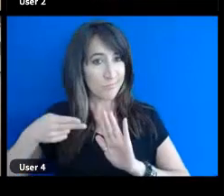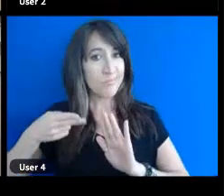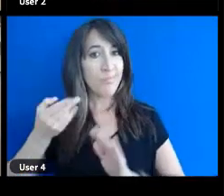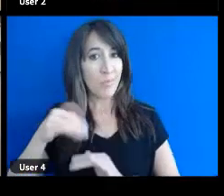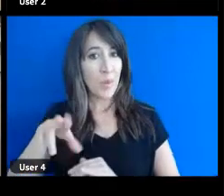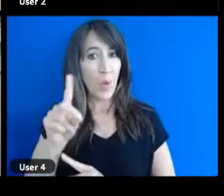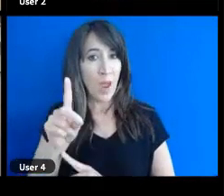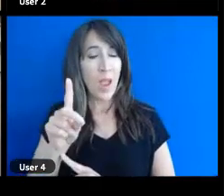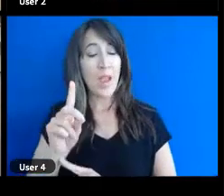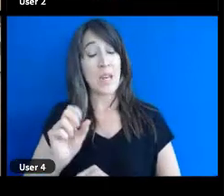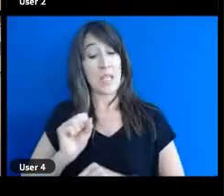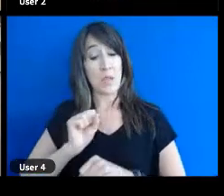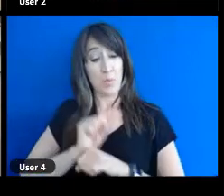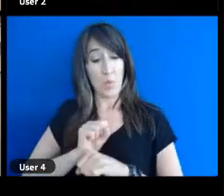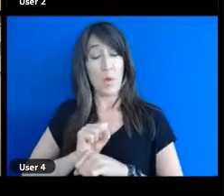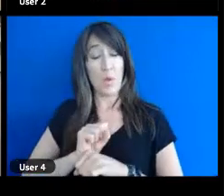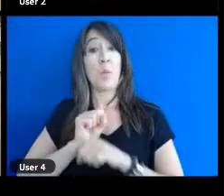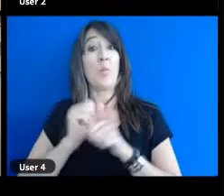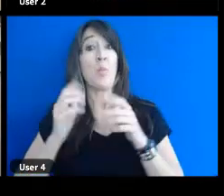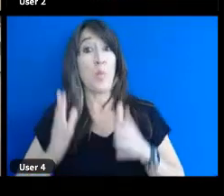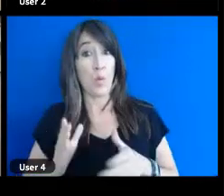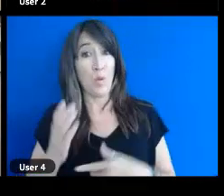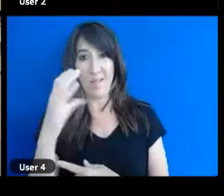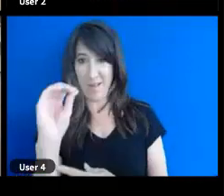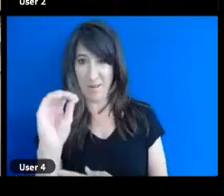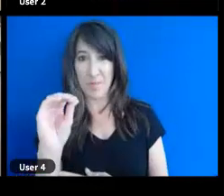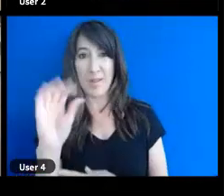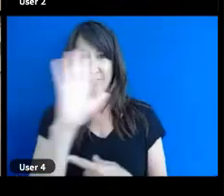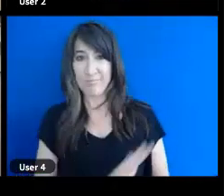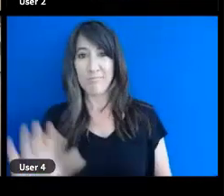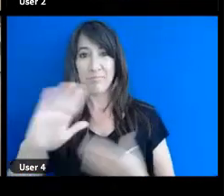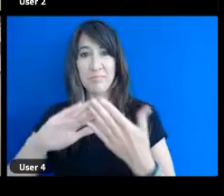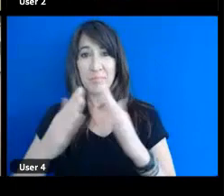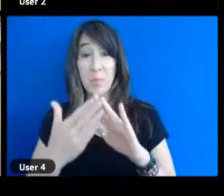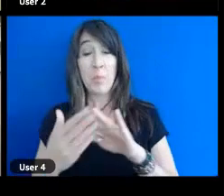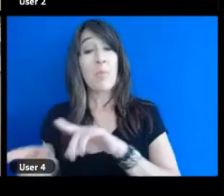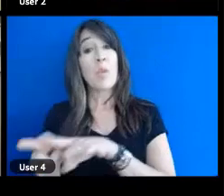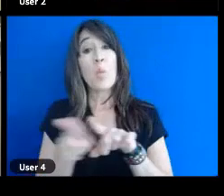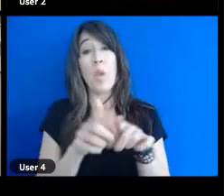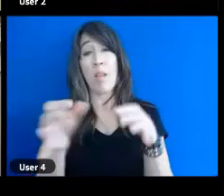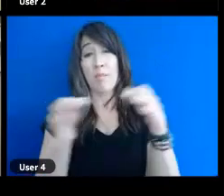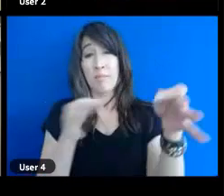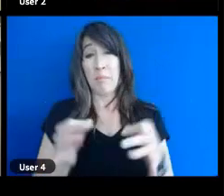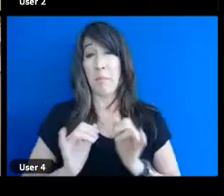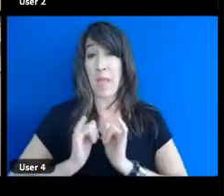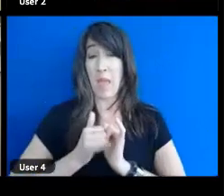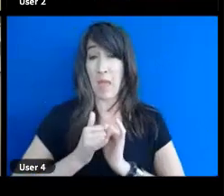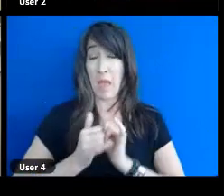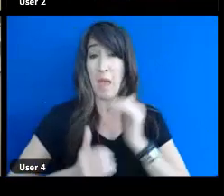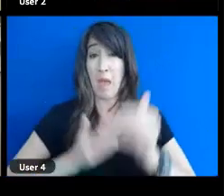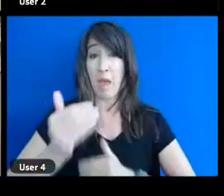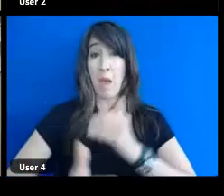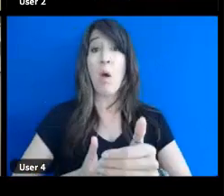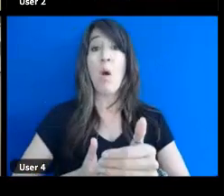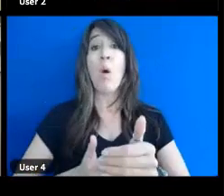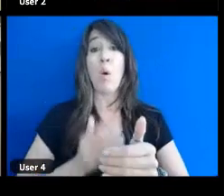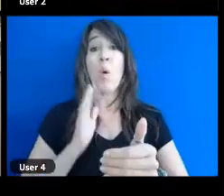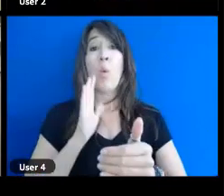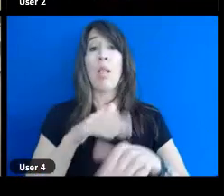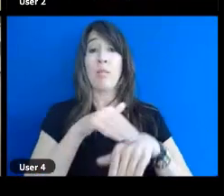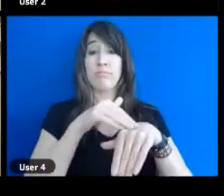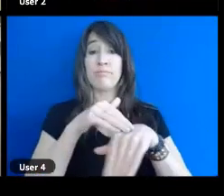and as a company in the community. And then also some of the how. So you'll get a bit of each